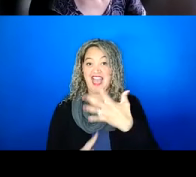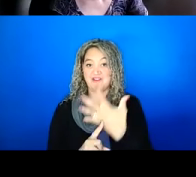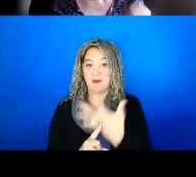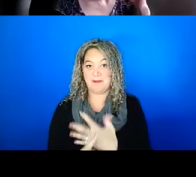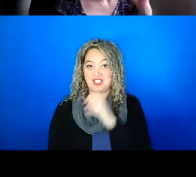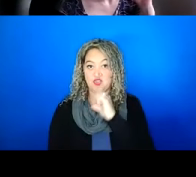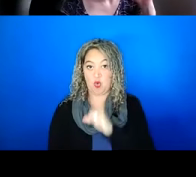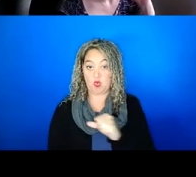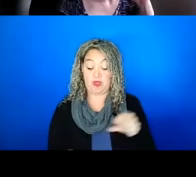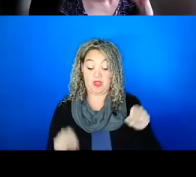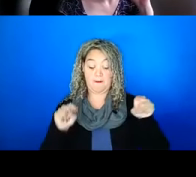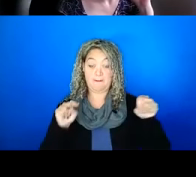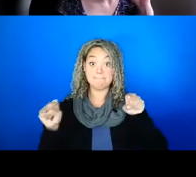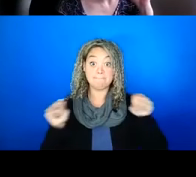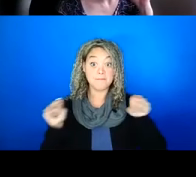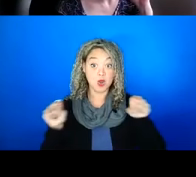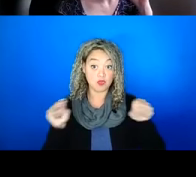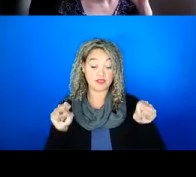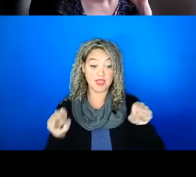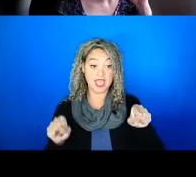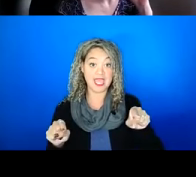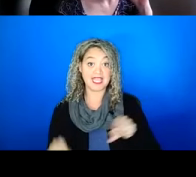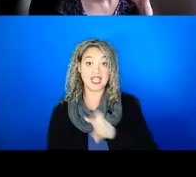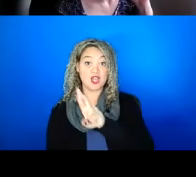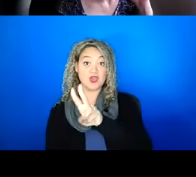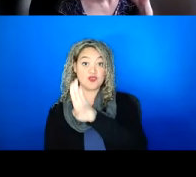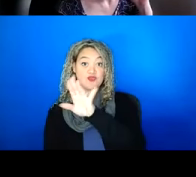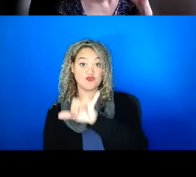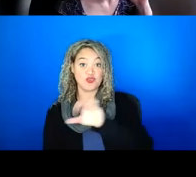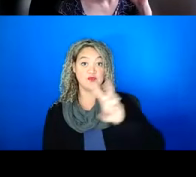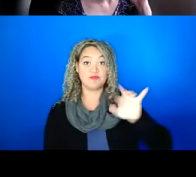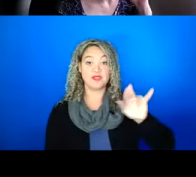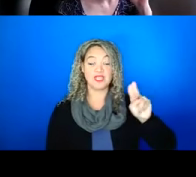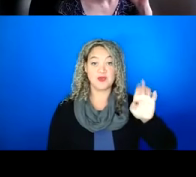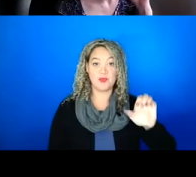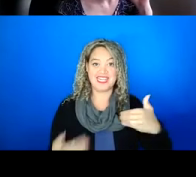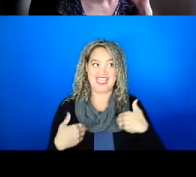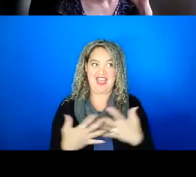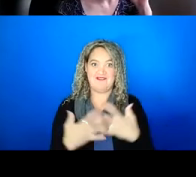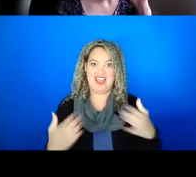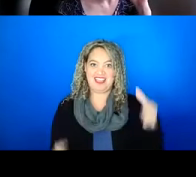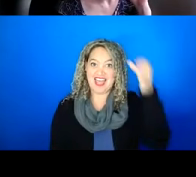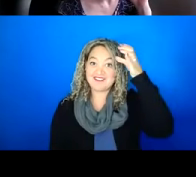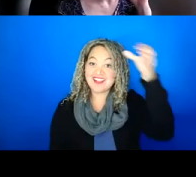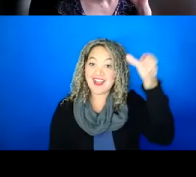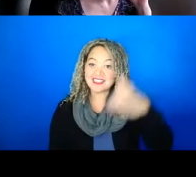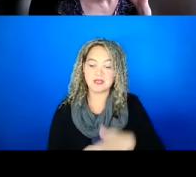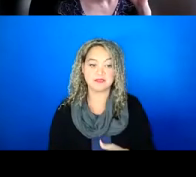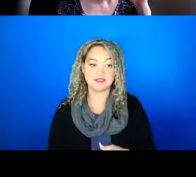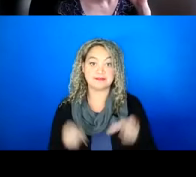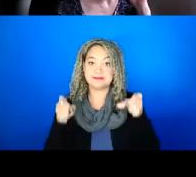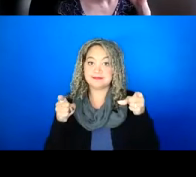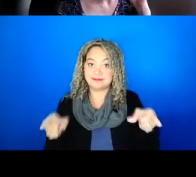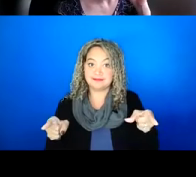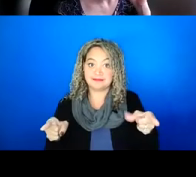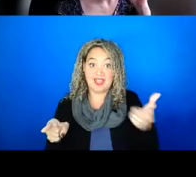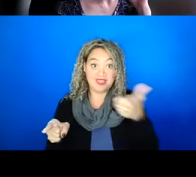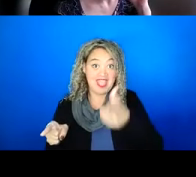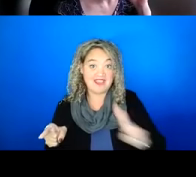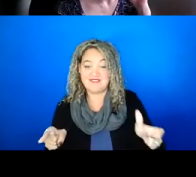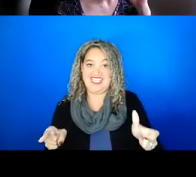Both of them, certainly Ruby and Winnie, have lots of concepts. Neither of them have any